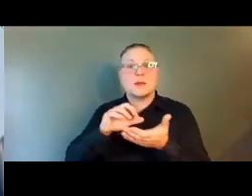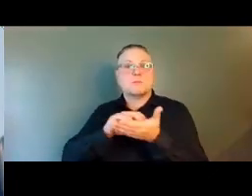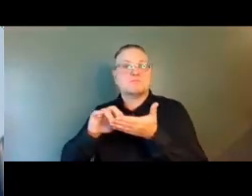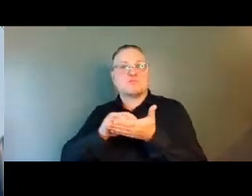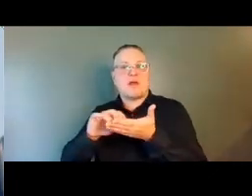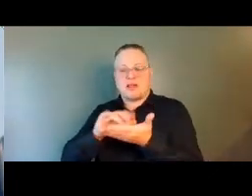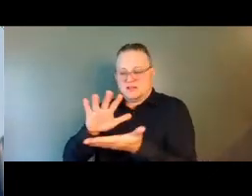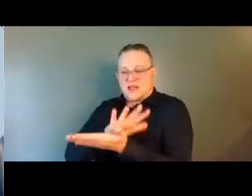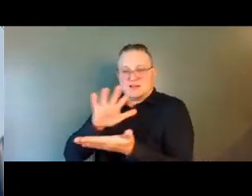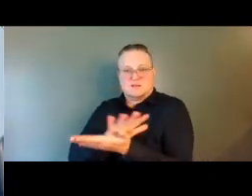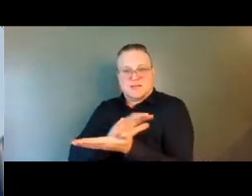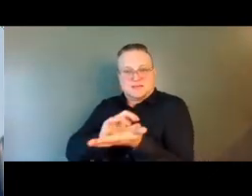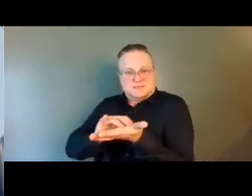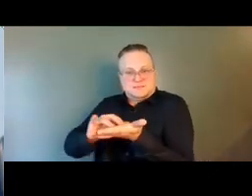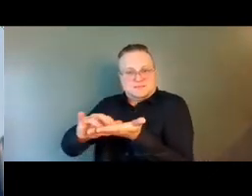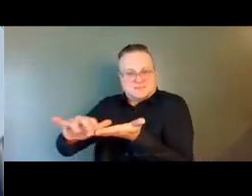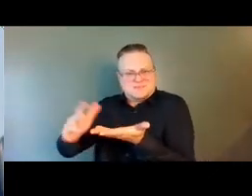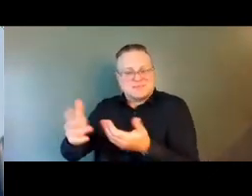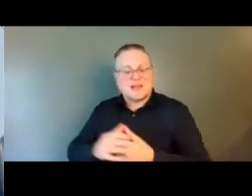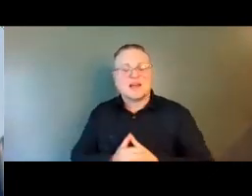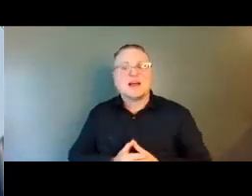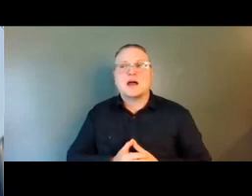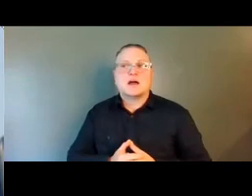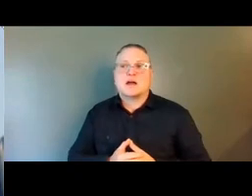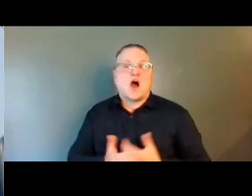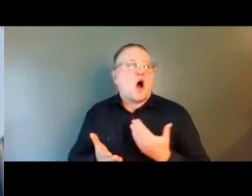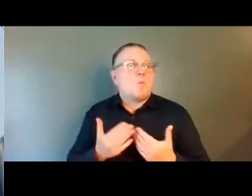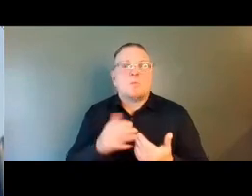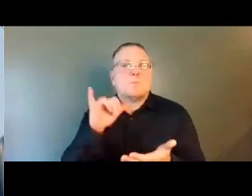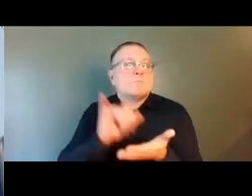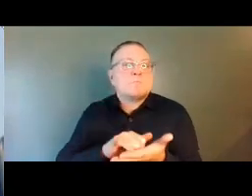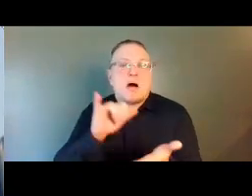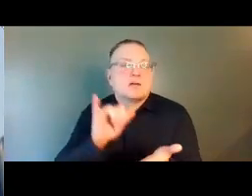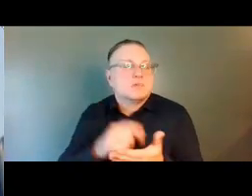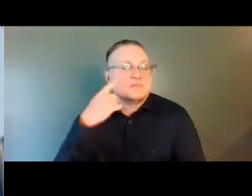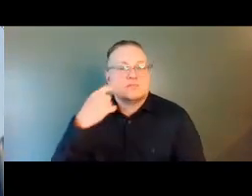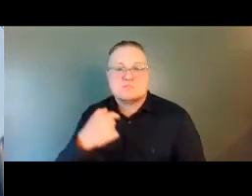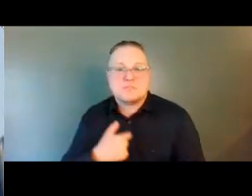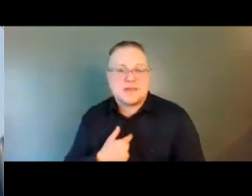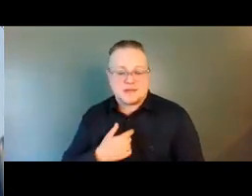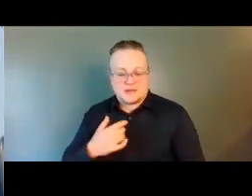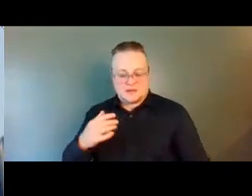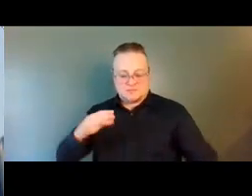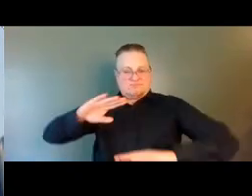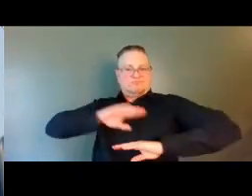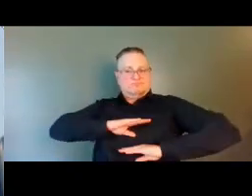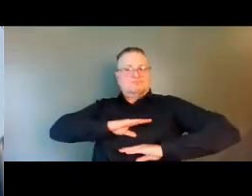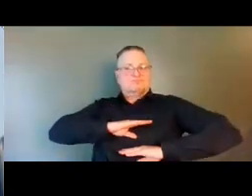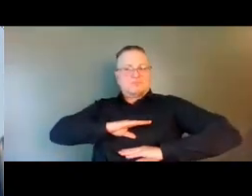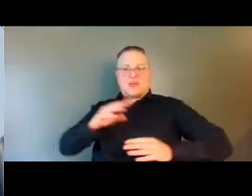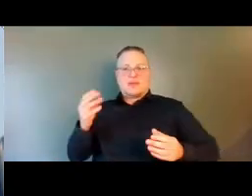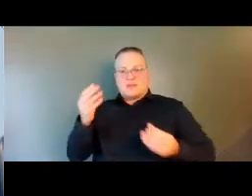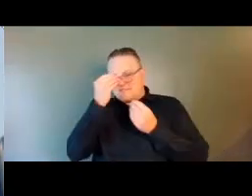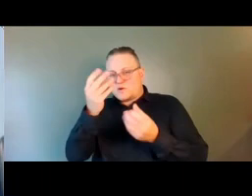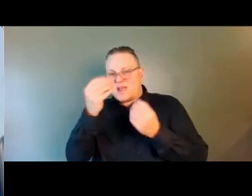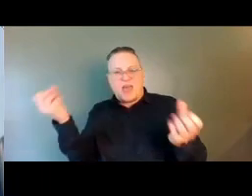documents. It was almost impossible for me to get my needs met, but I kept